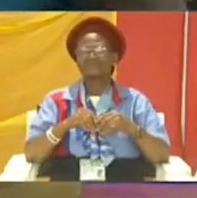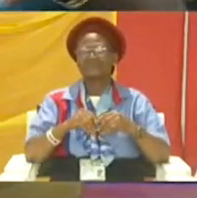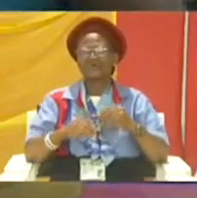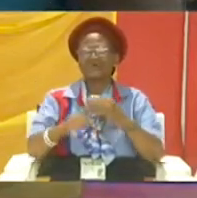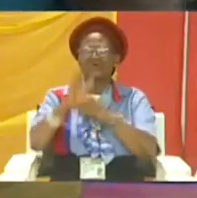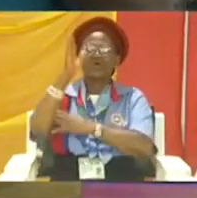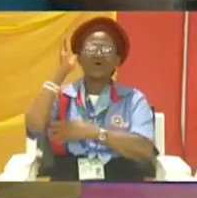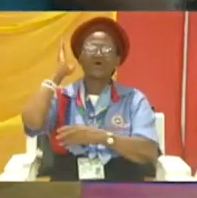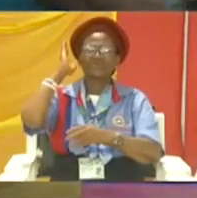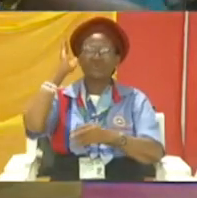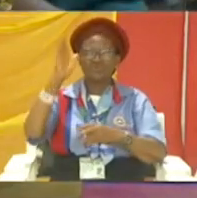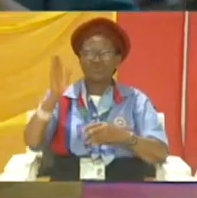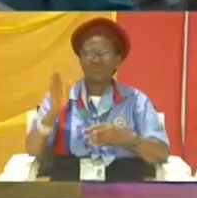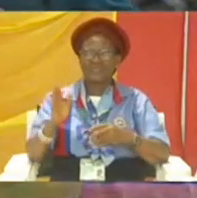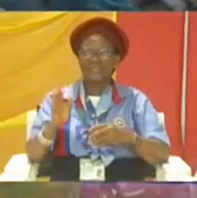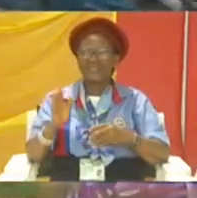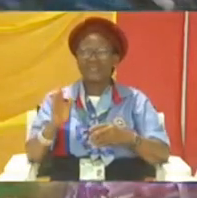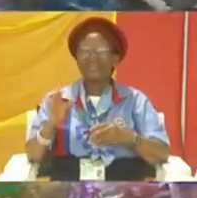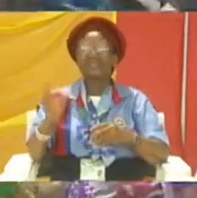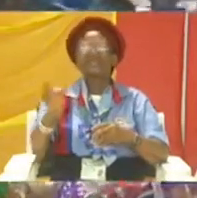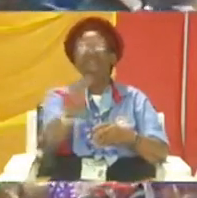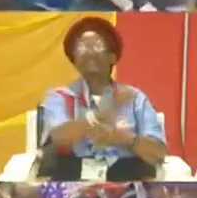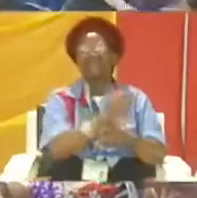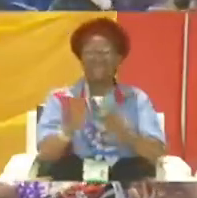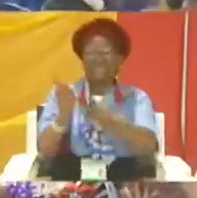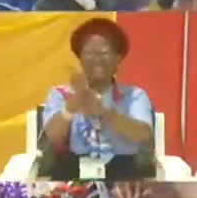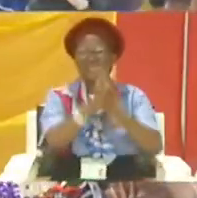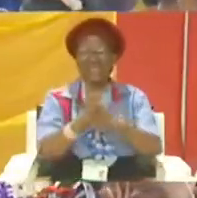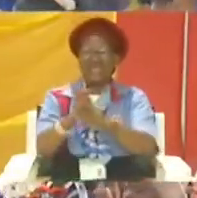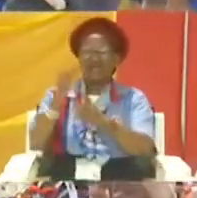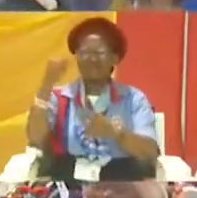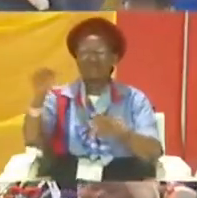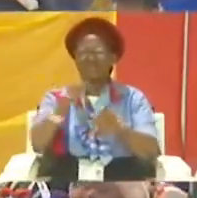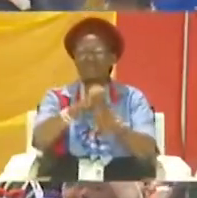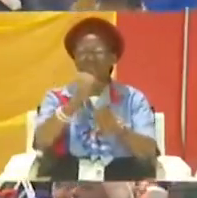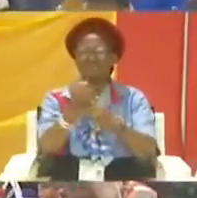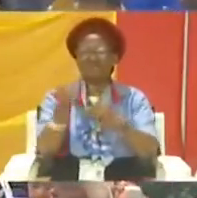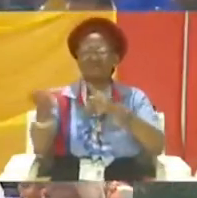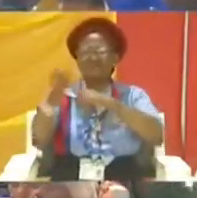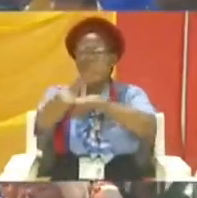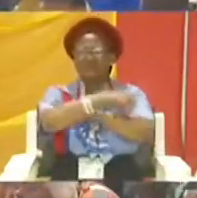God will take care of the situation today.